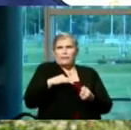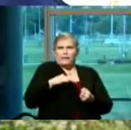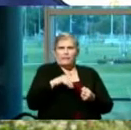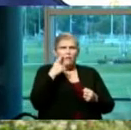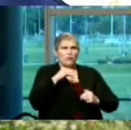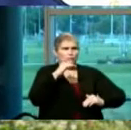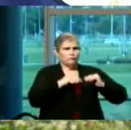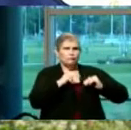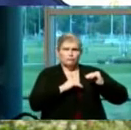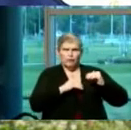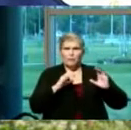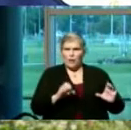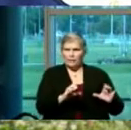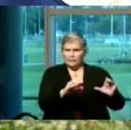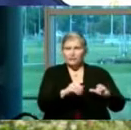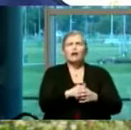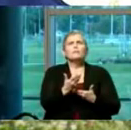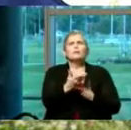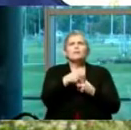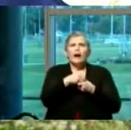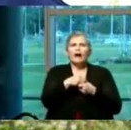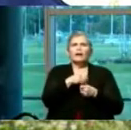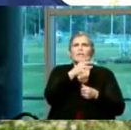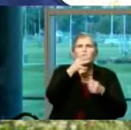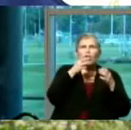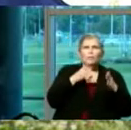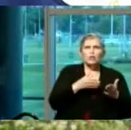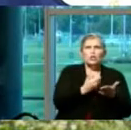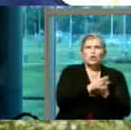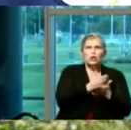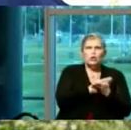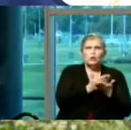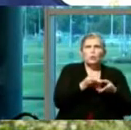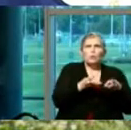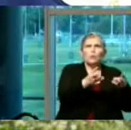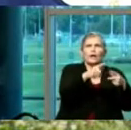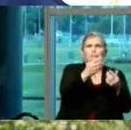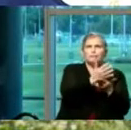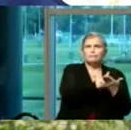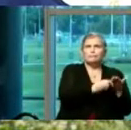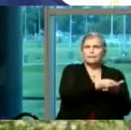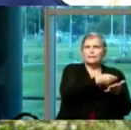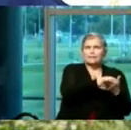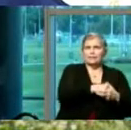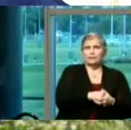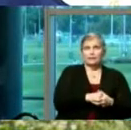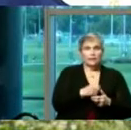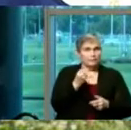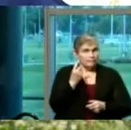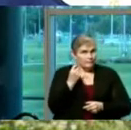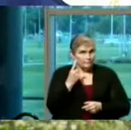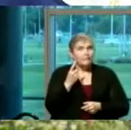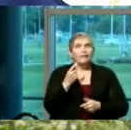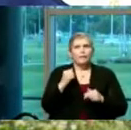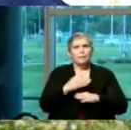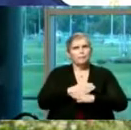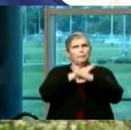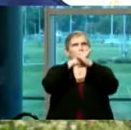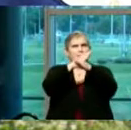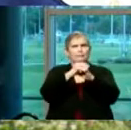practices, while also providing for farmers new income streams. However, barriers